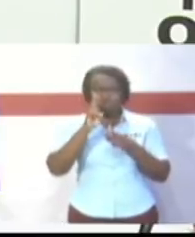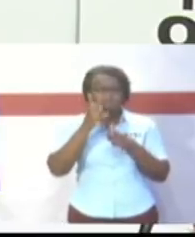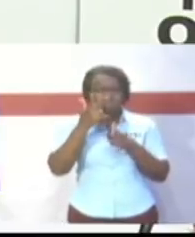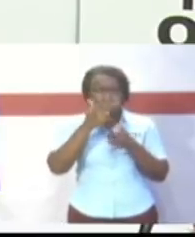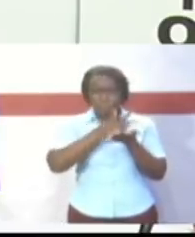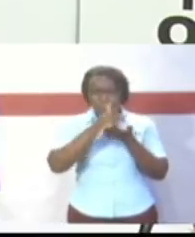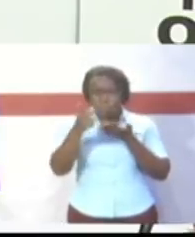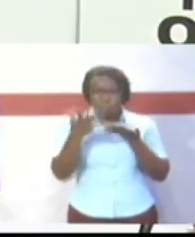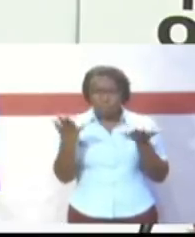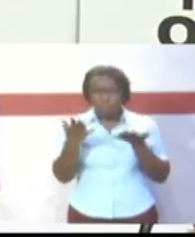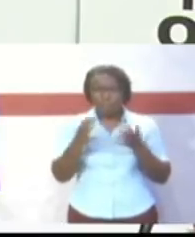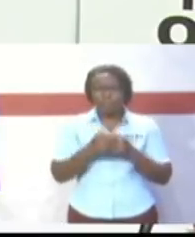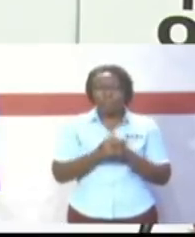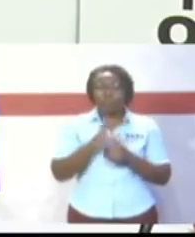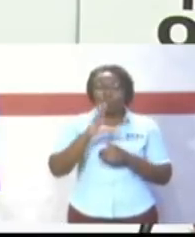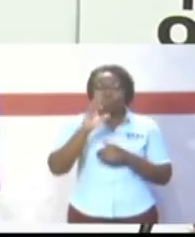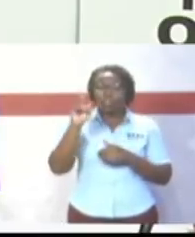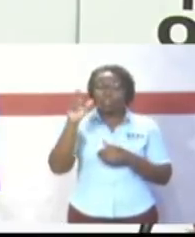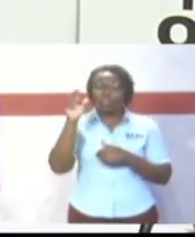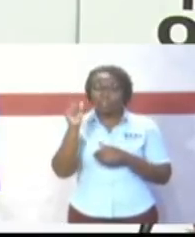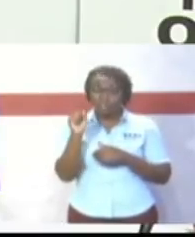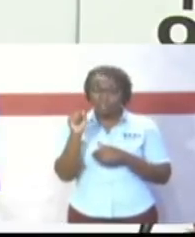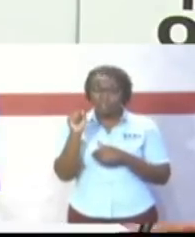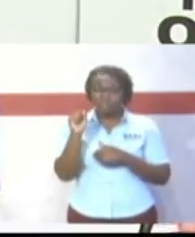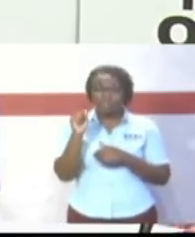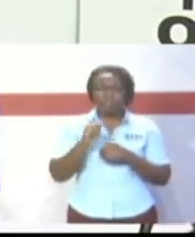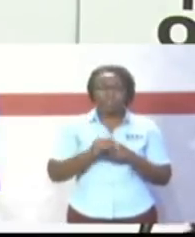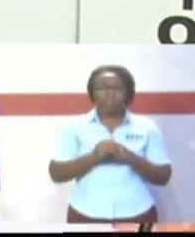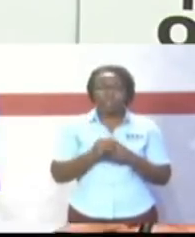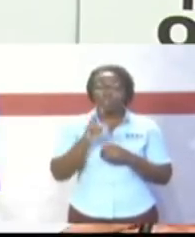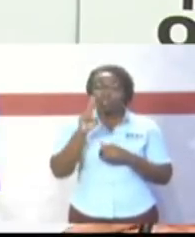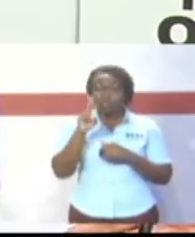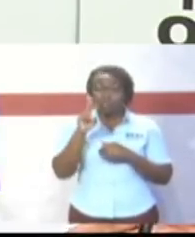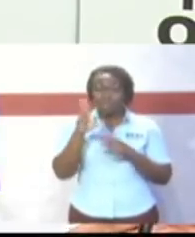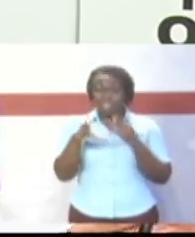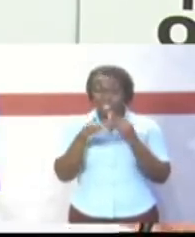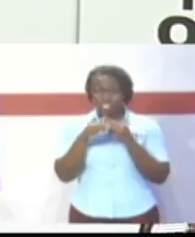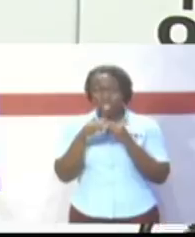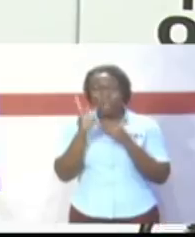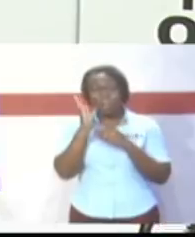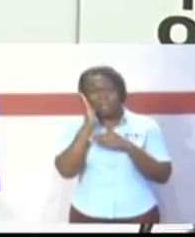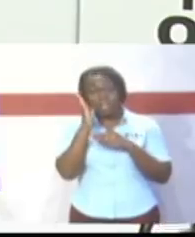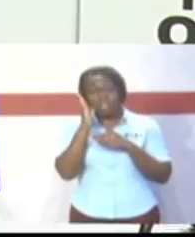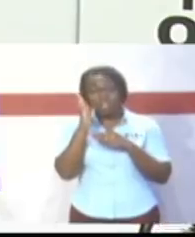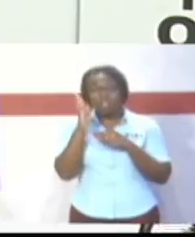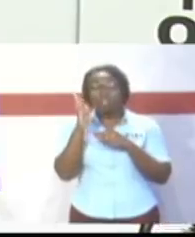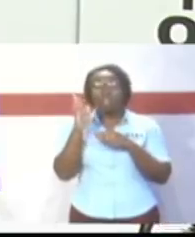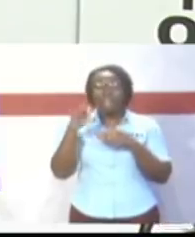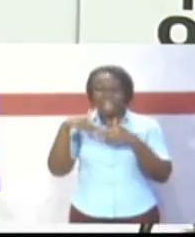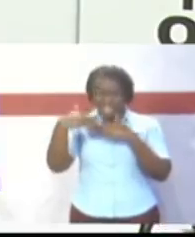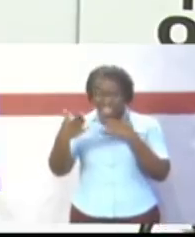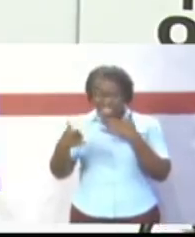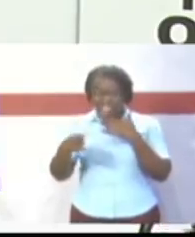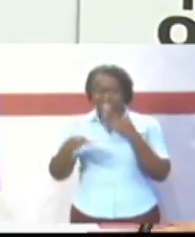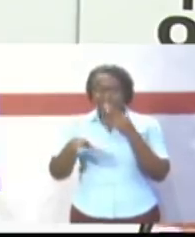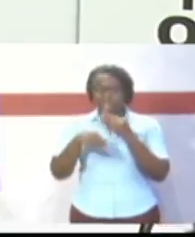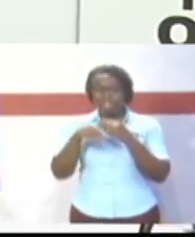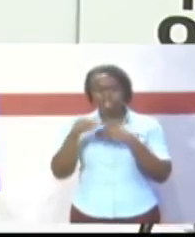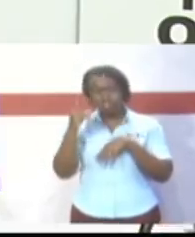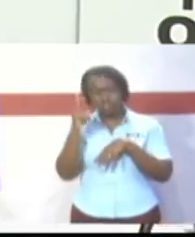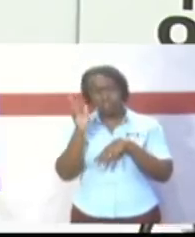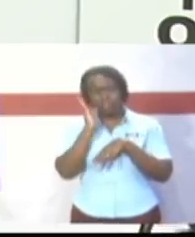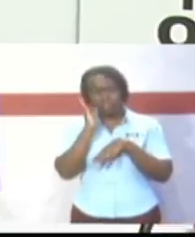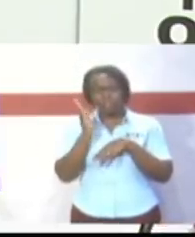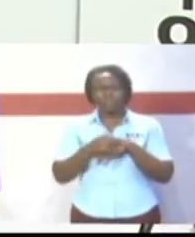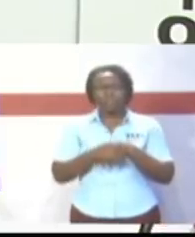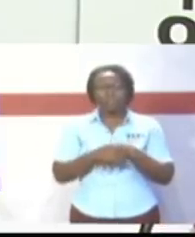phased basis and based on demand, 2 additional beds followed by another 2. At the Augustus Long Hospital, transition